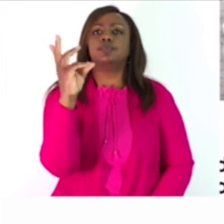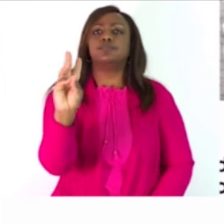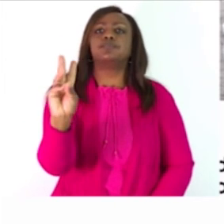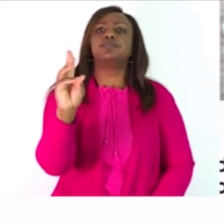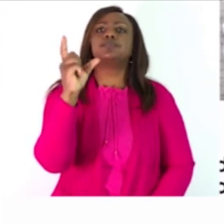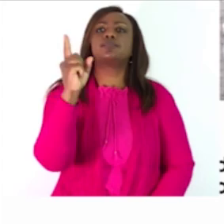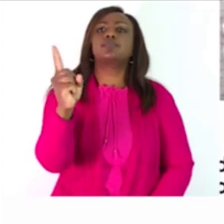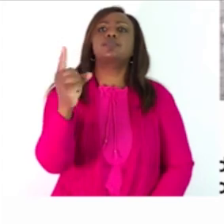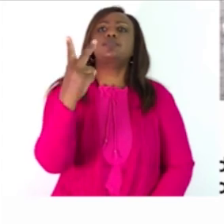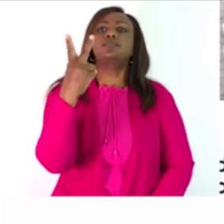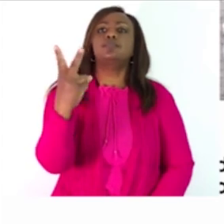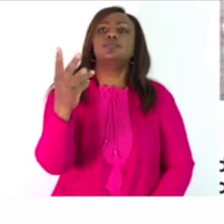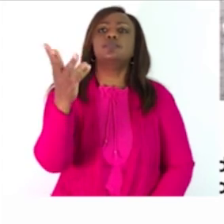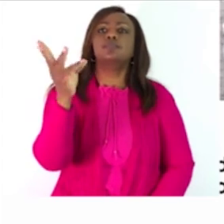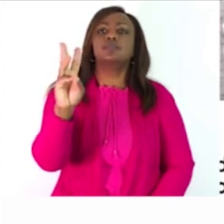061-269-175.